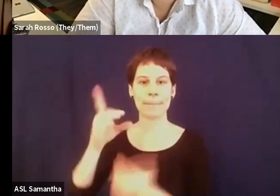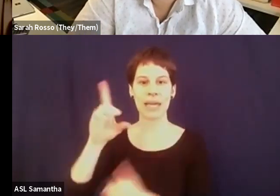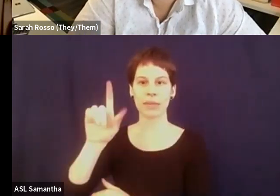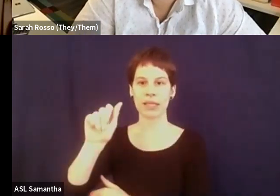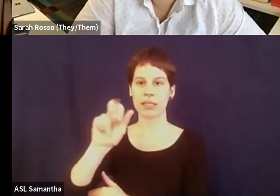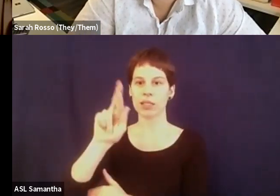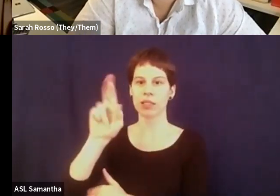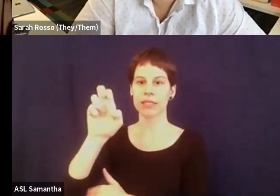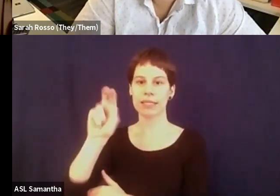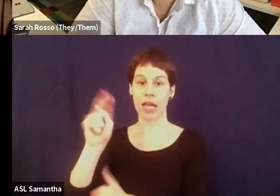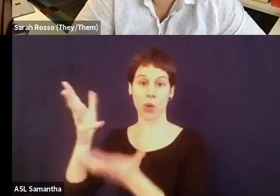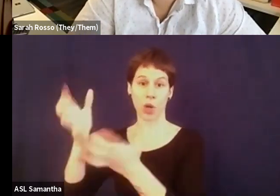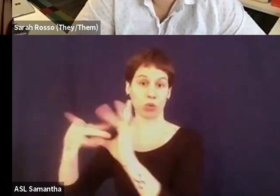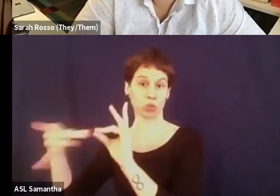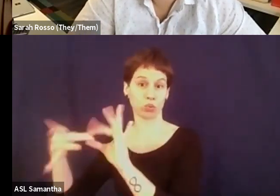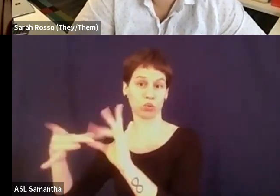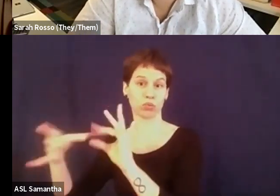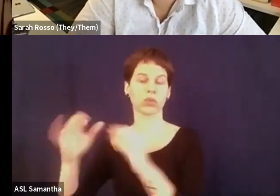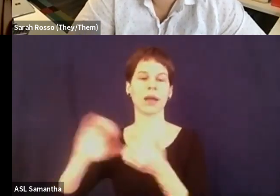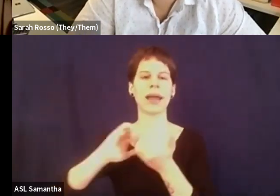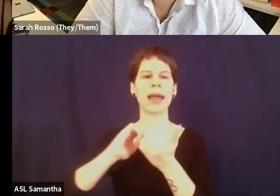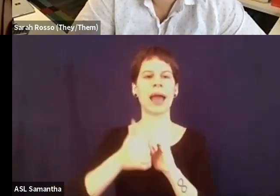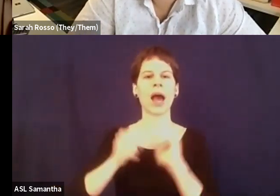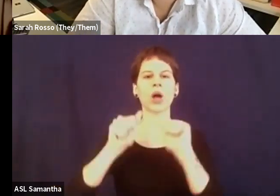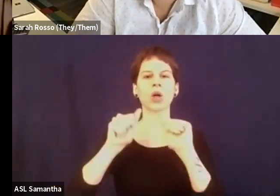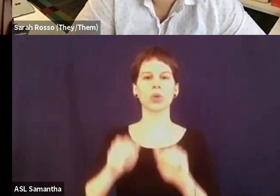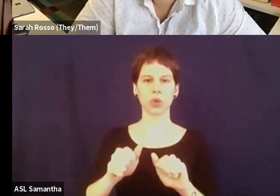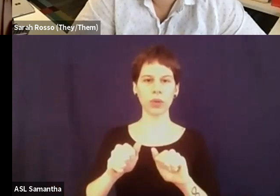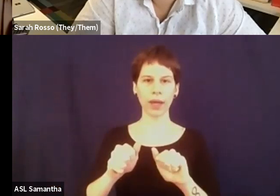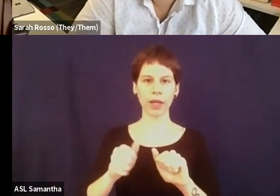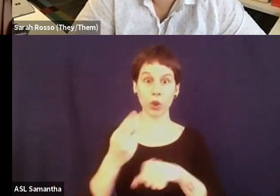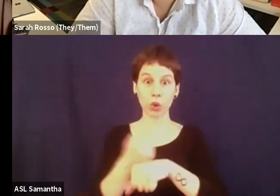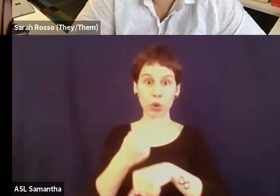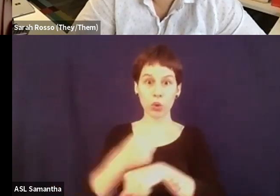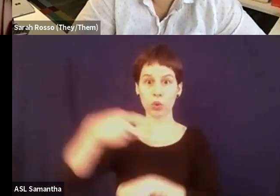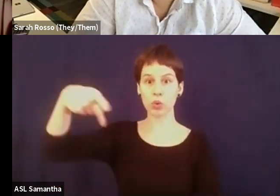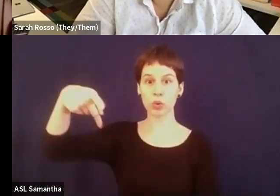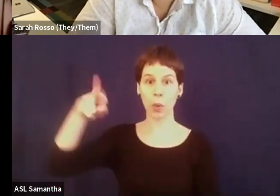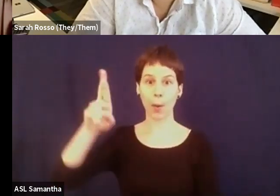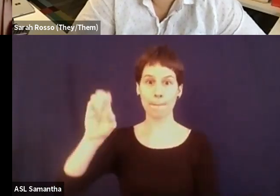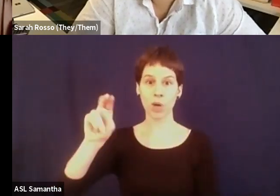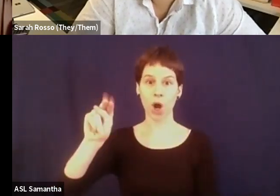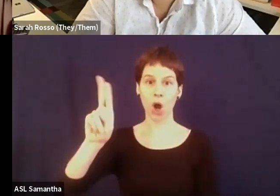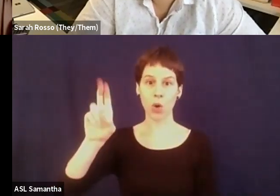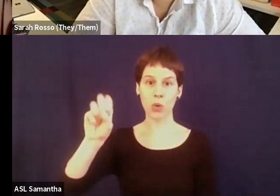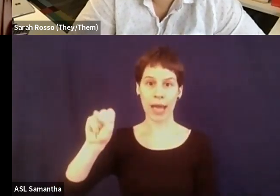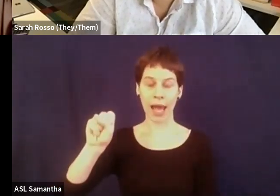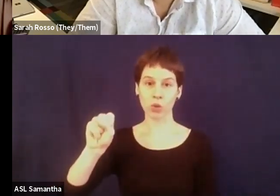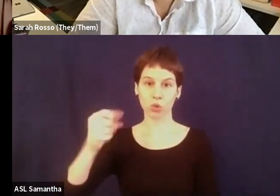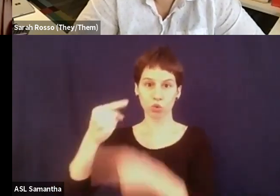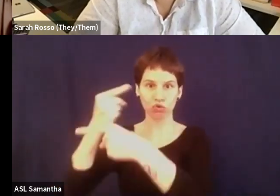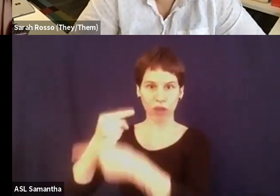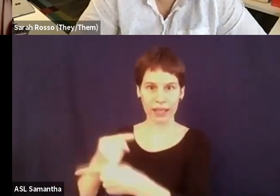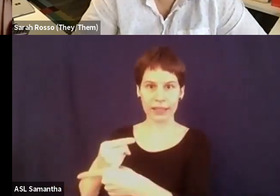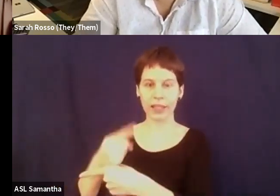question of how you can illustrate the importance of using pronouns, the correct pronouns, to individuals who work in human services